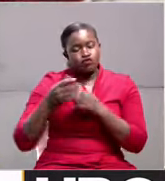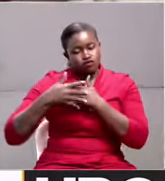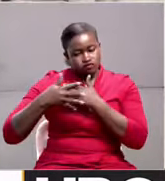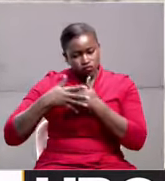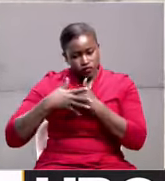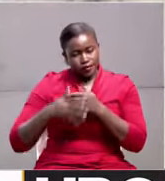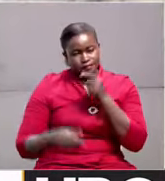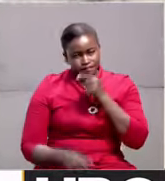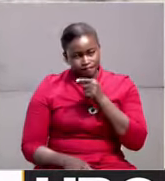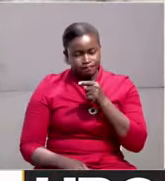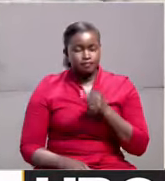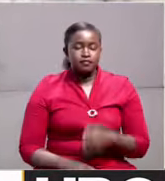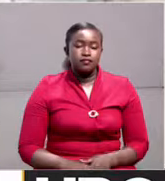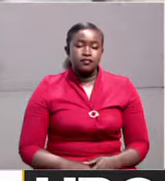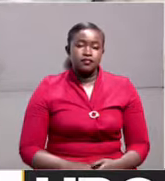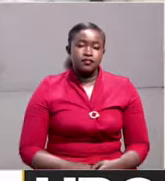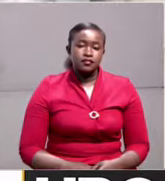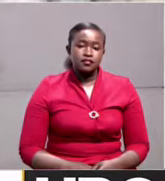plant.